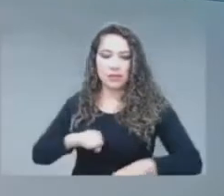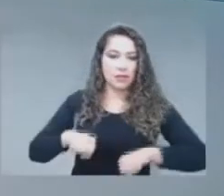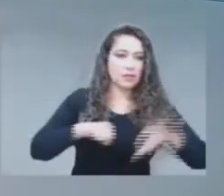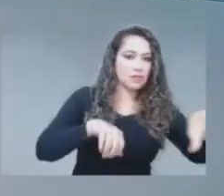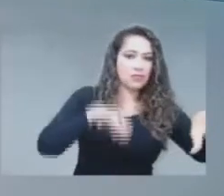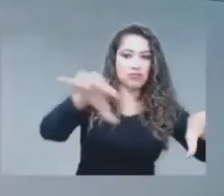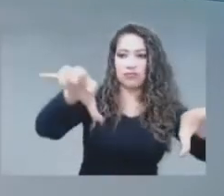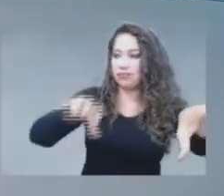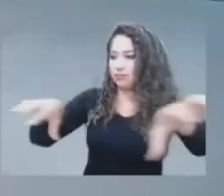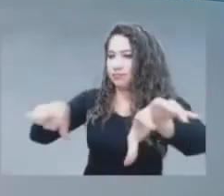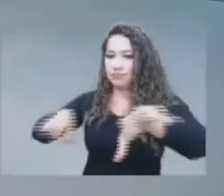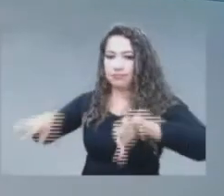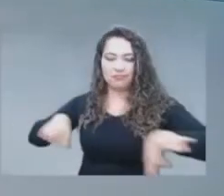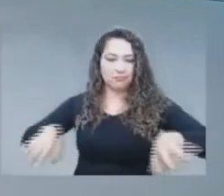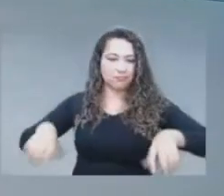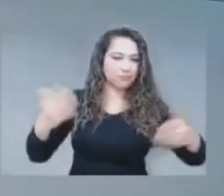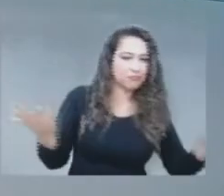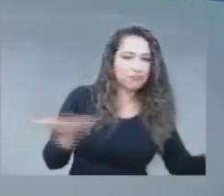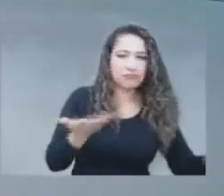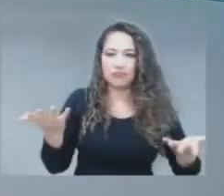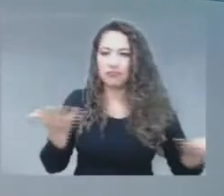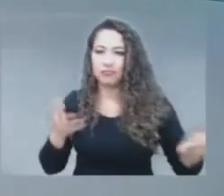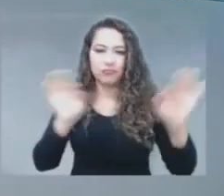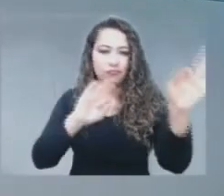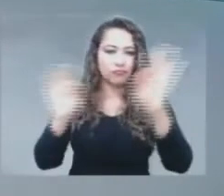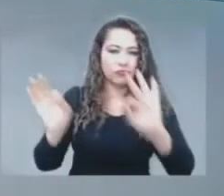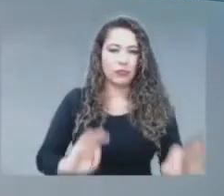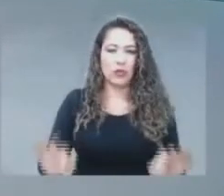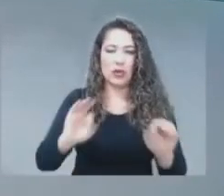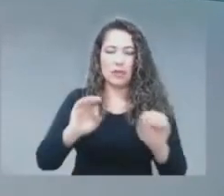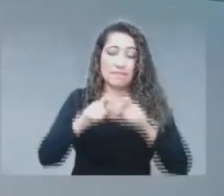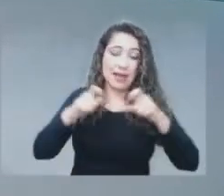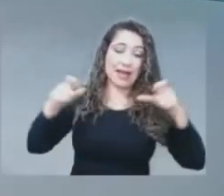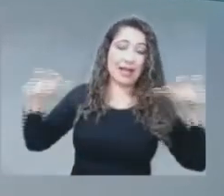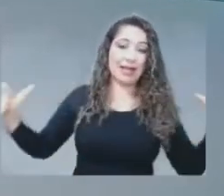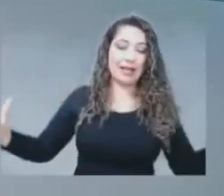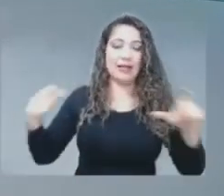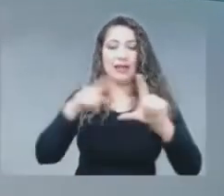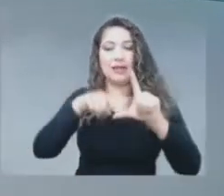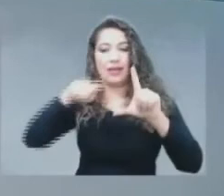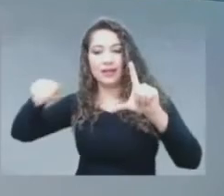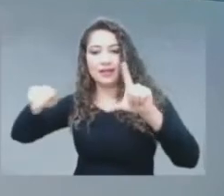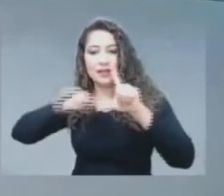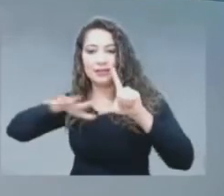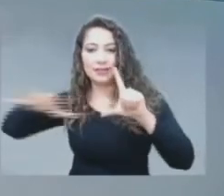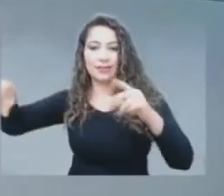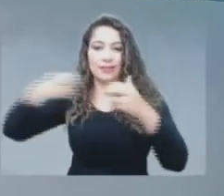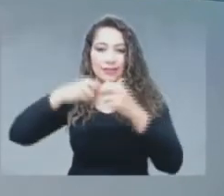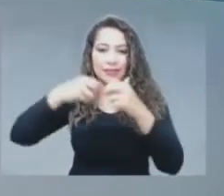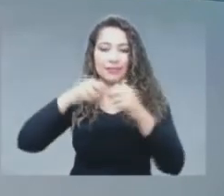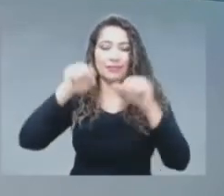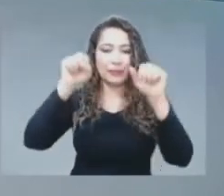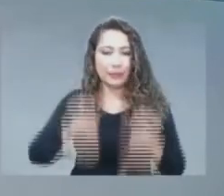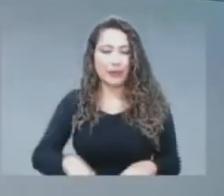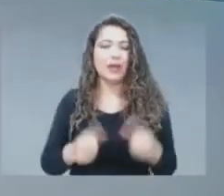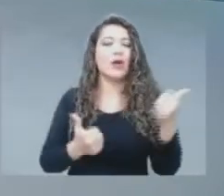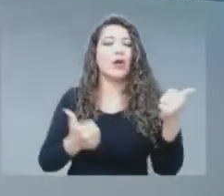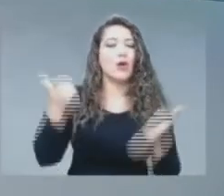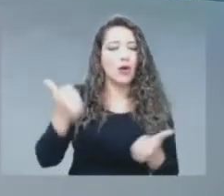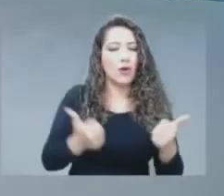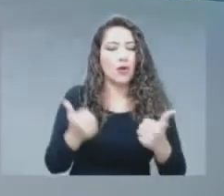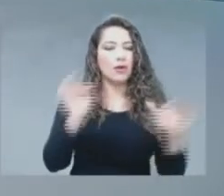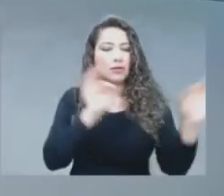different business sectors, so that we can manage to achieve, maximize the use of the spectrum, to actually be able to see what are